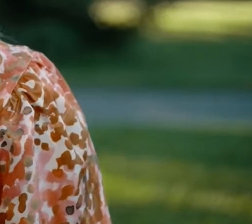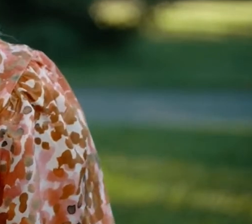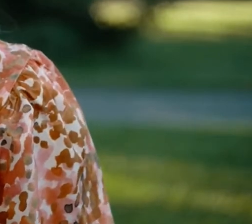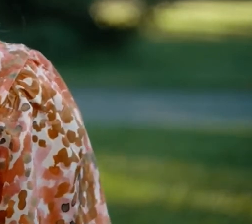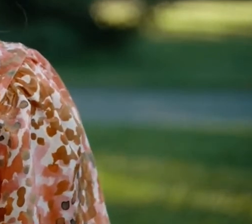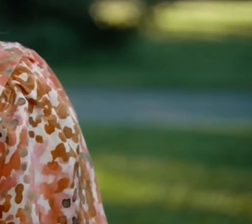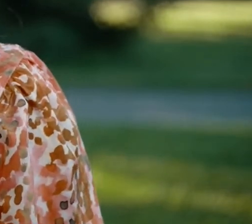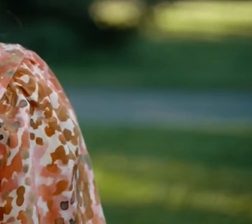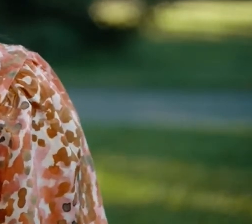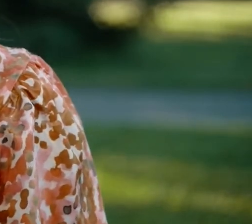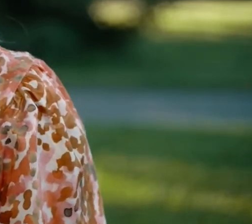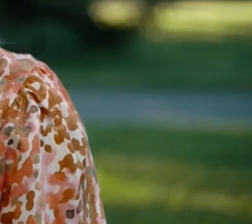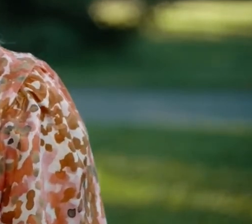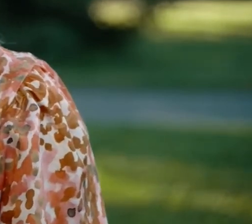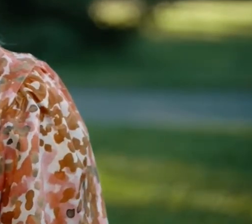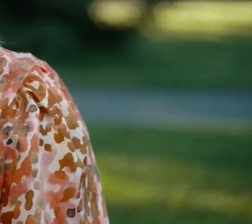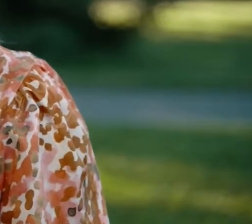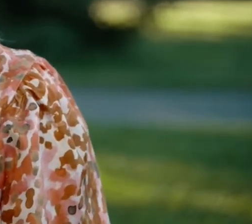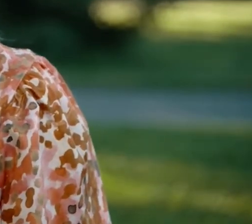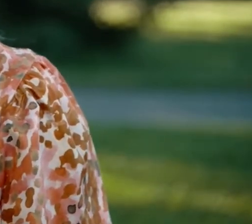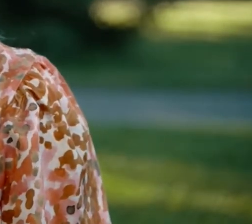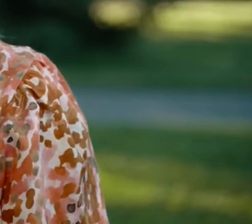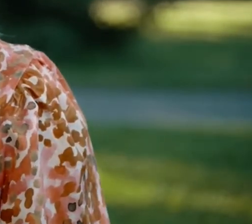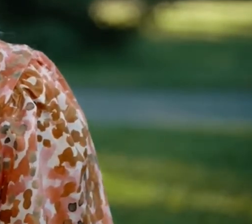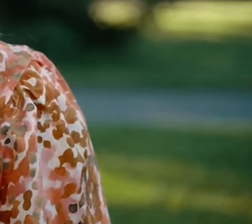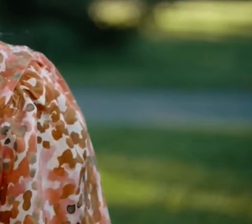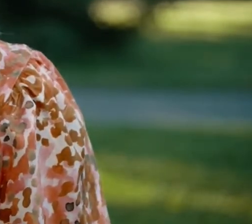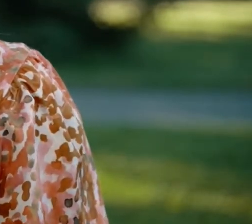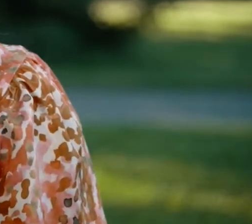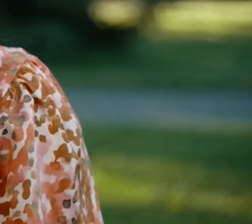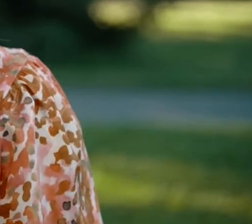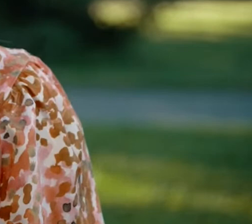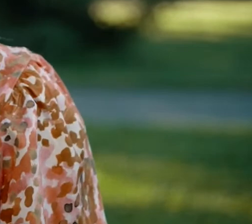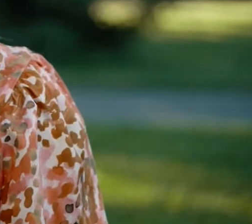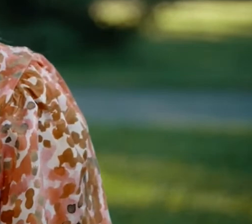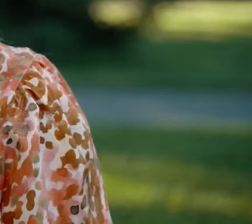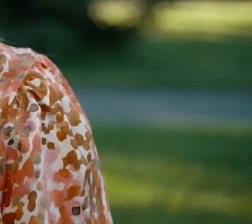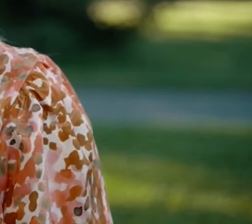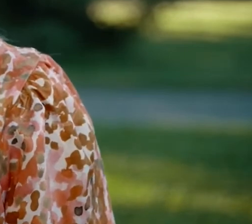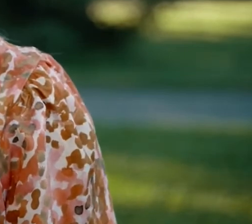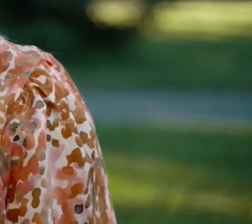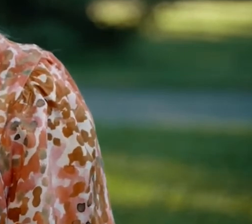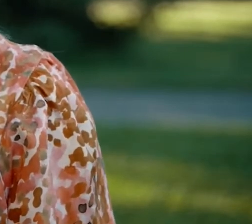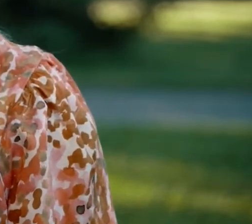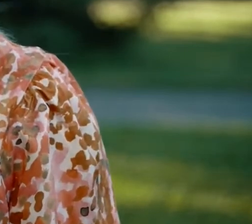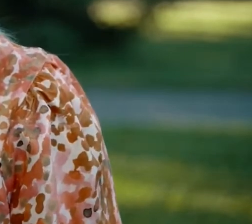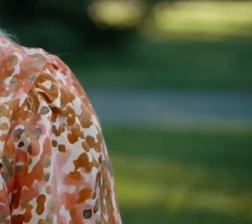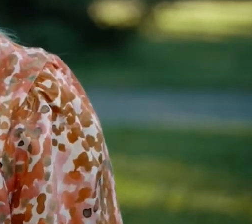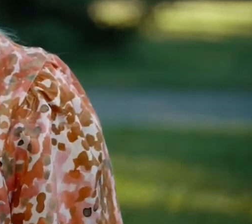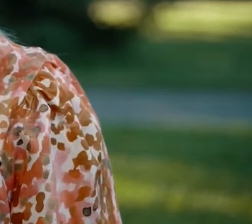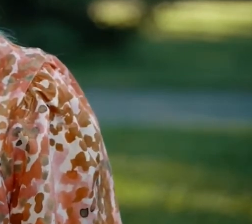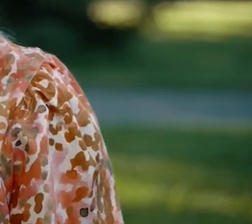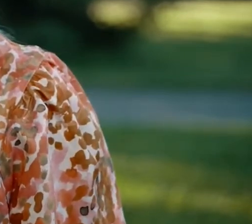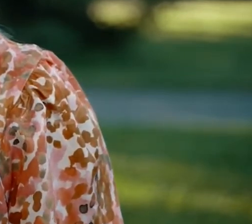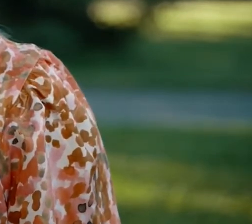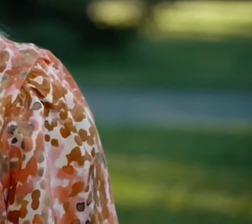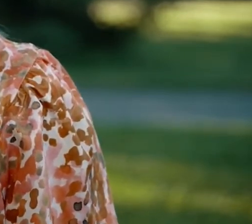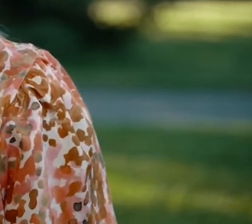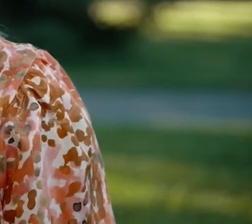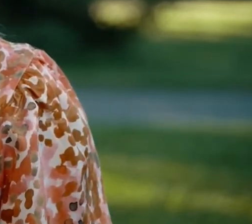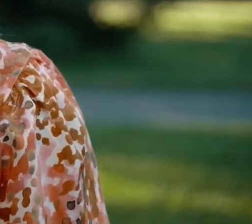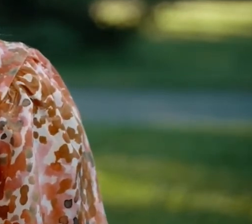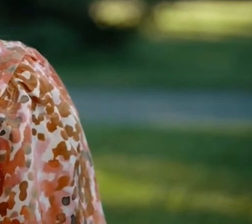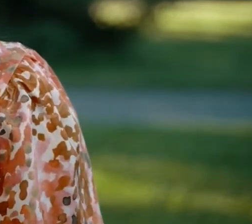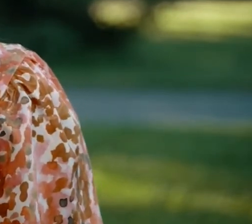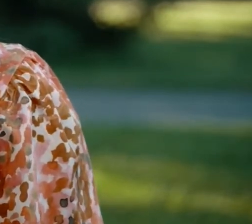and implementing the whole of society approach and intergenerational equity, I am confident we can find